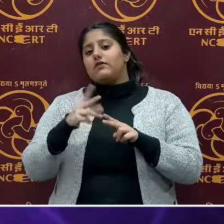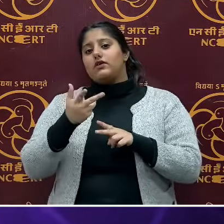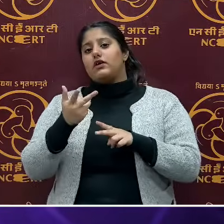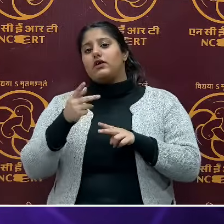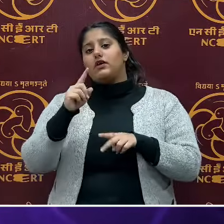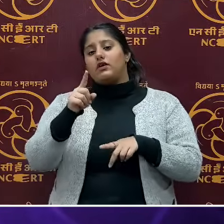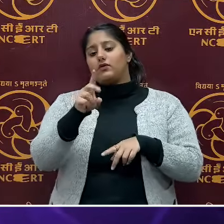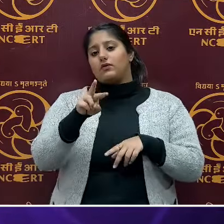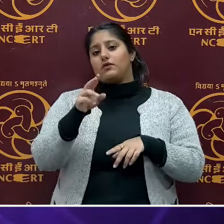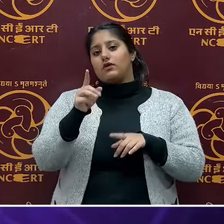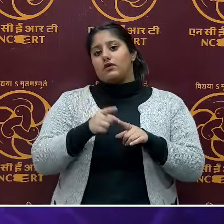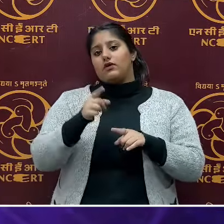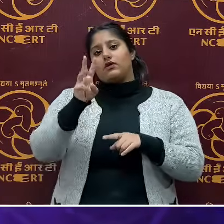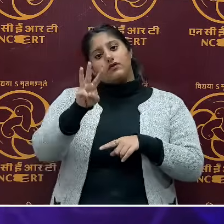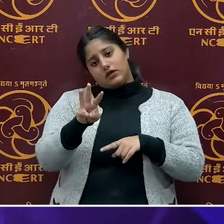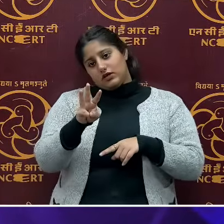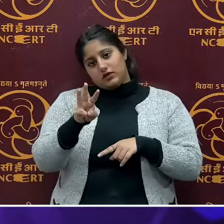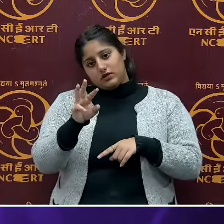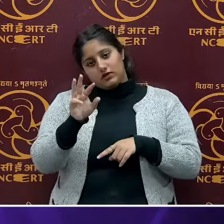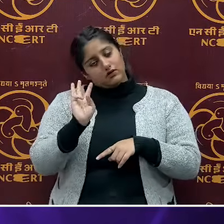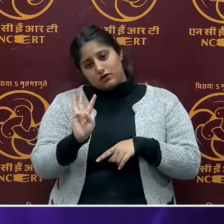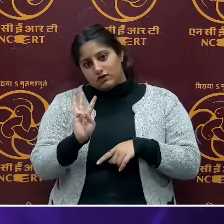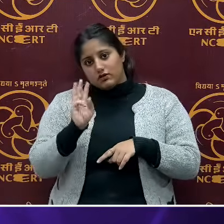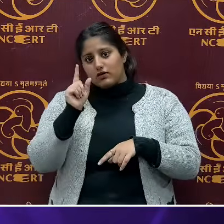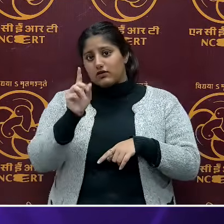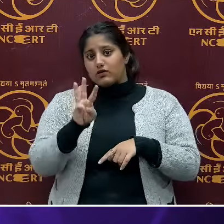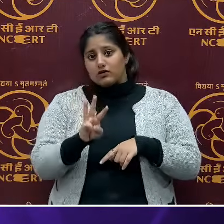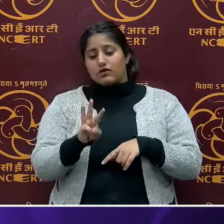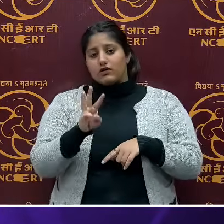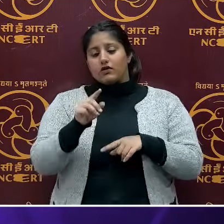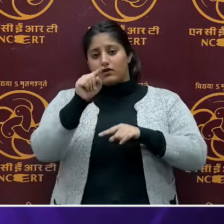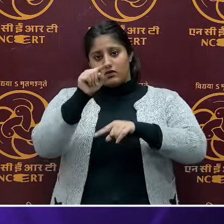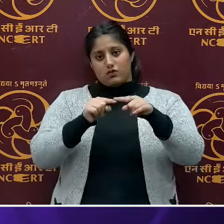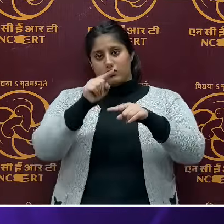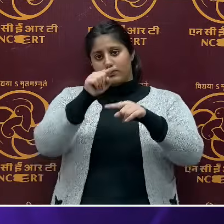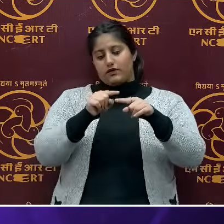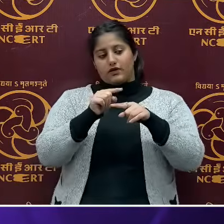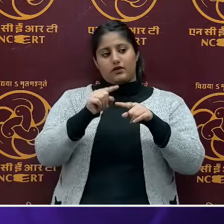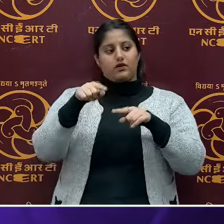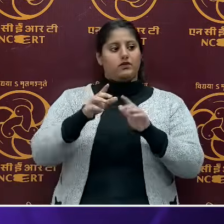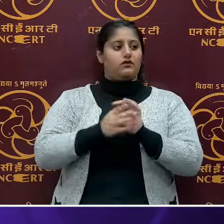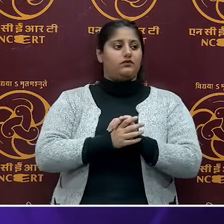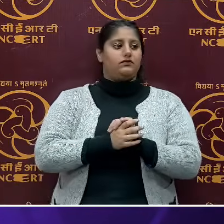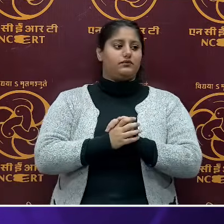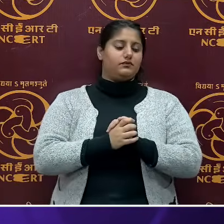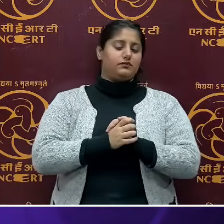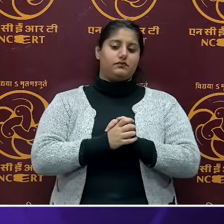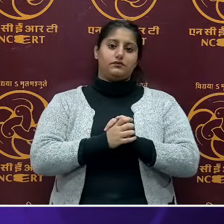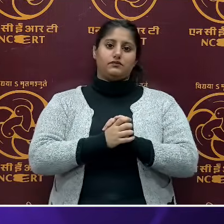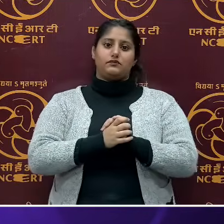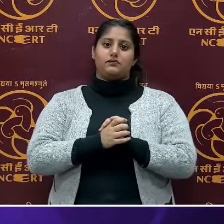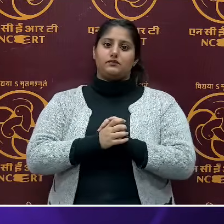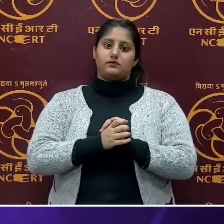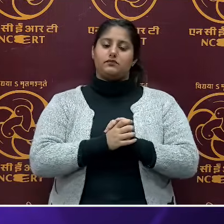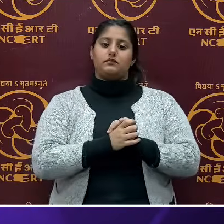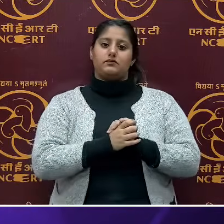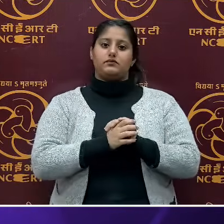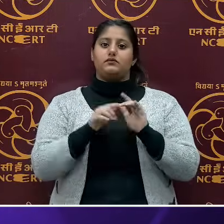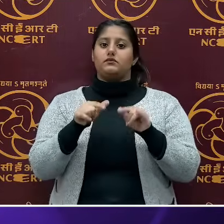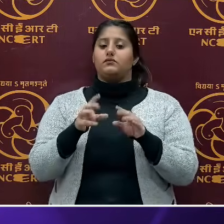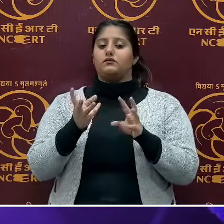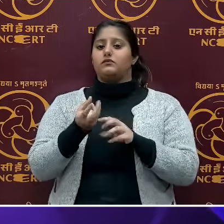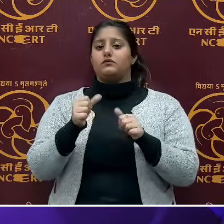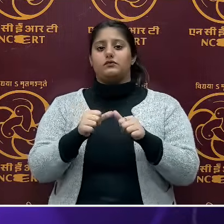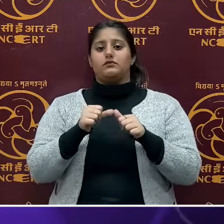and 21? 3. That is 3. So we are going to divide this by 3. 3. Now what will you